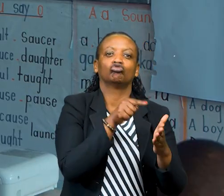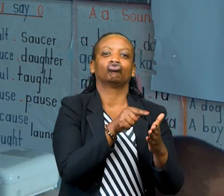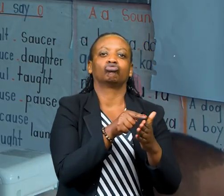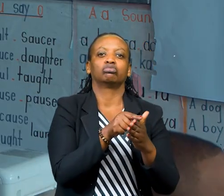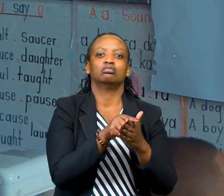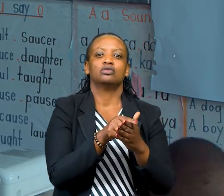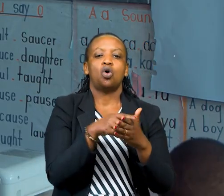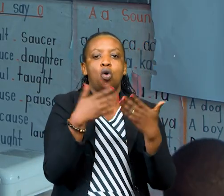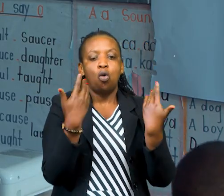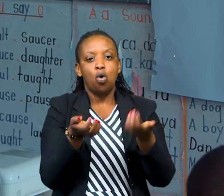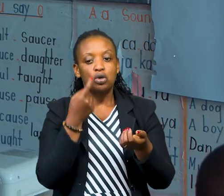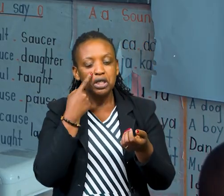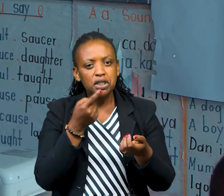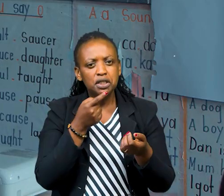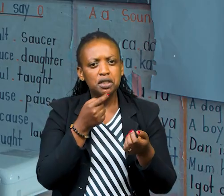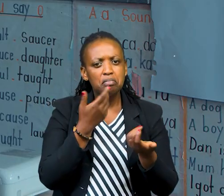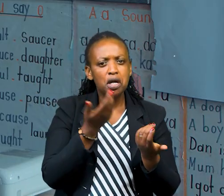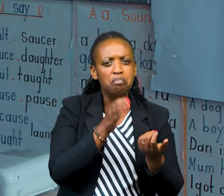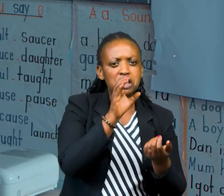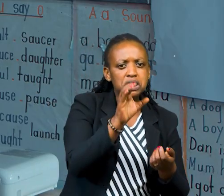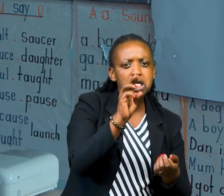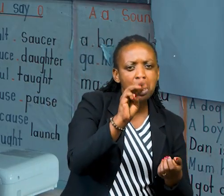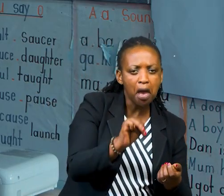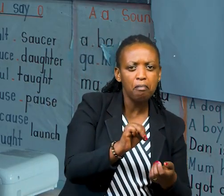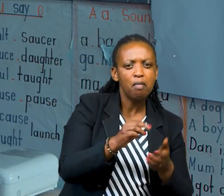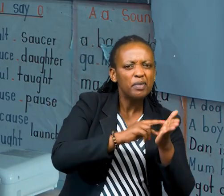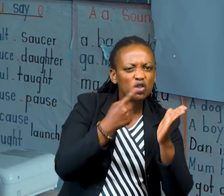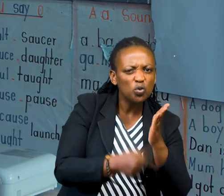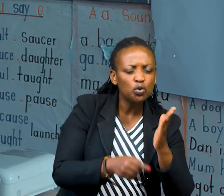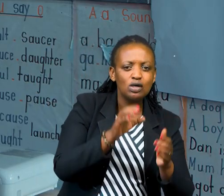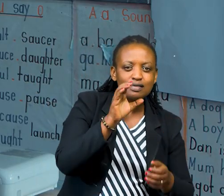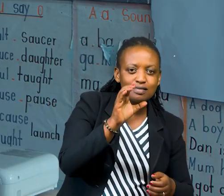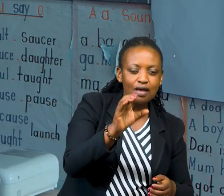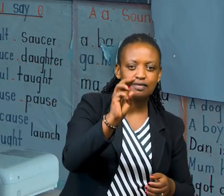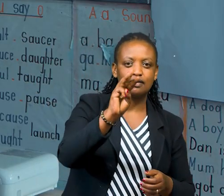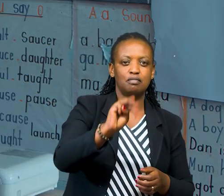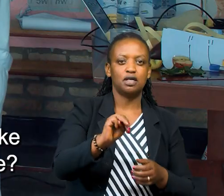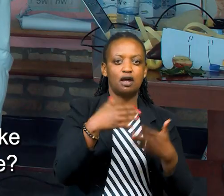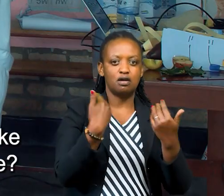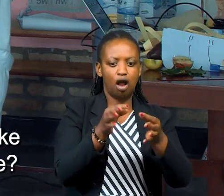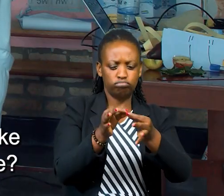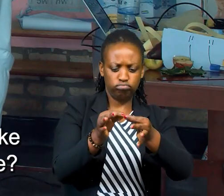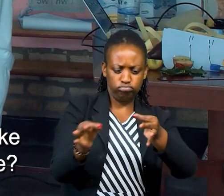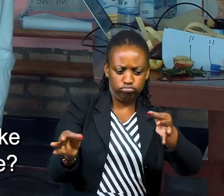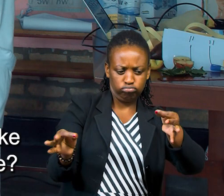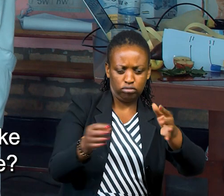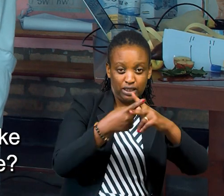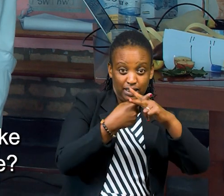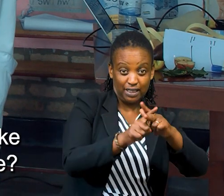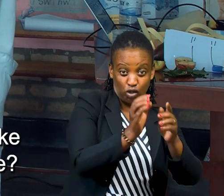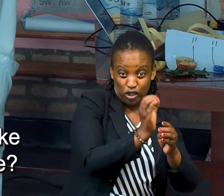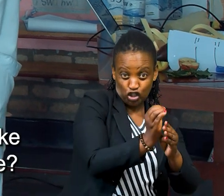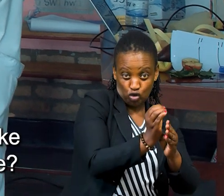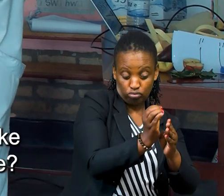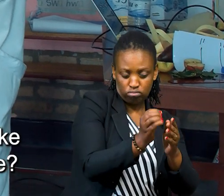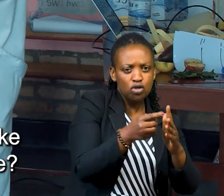0. Okay? Or at times you find there the word CM, meaning centimeters. So now we are going to measure. Make sure